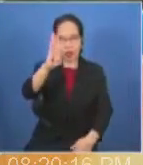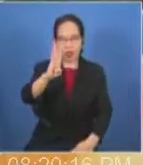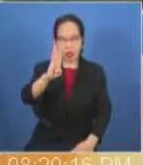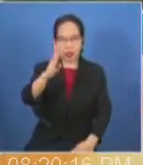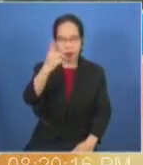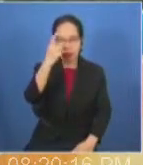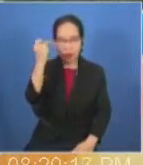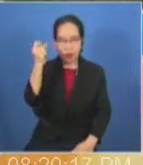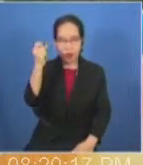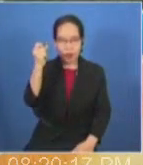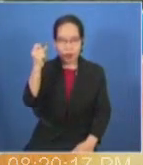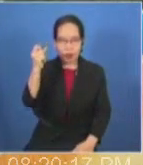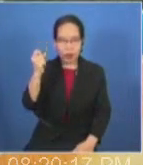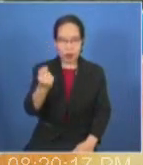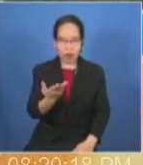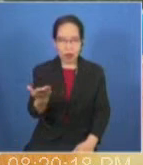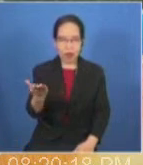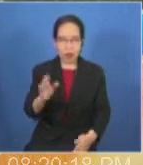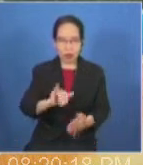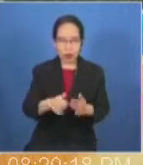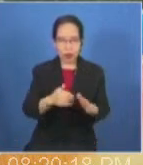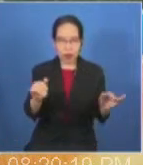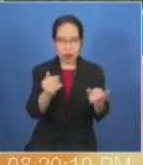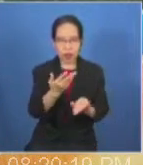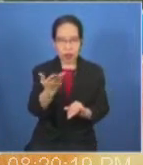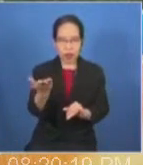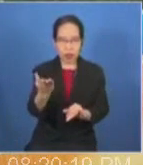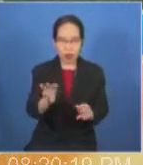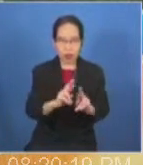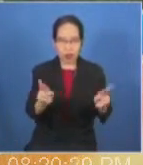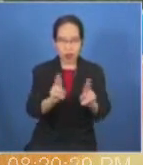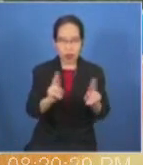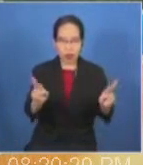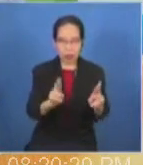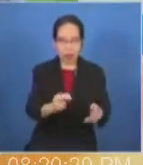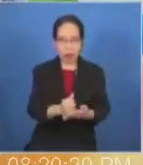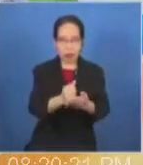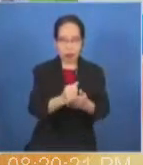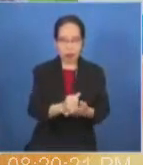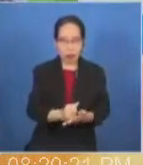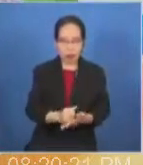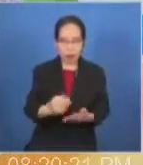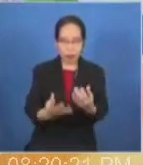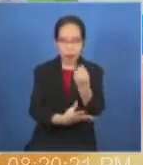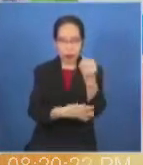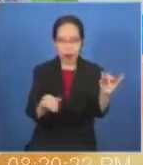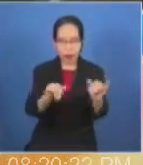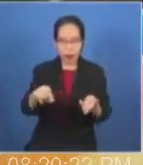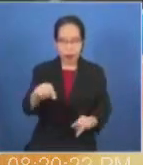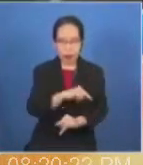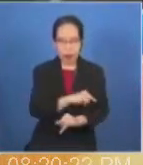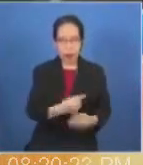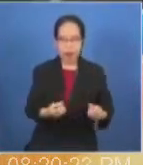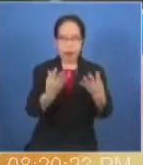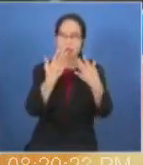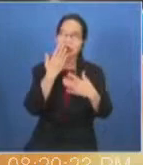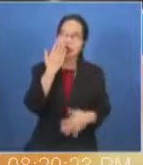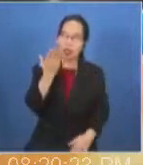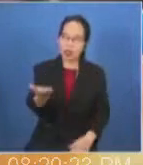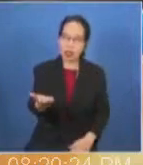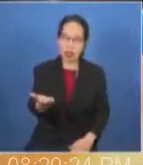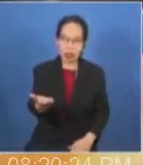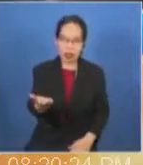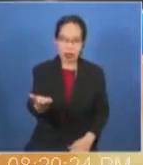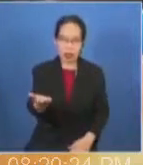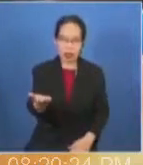I am grateful to God because there are those like you who are prepared to help the poor like us. Many